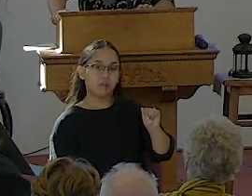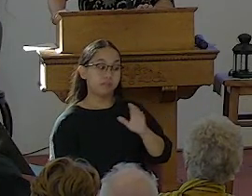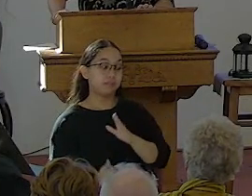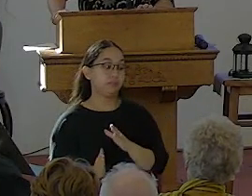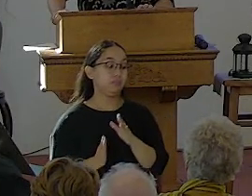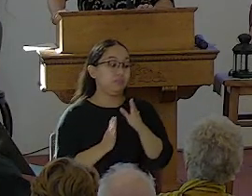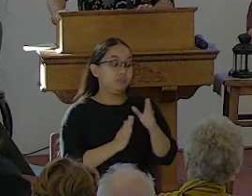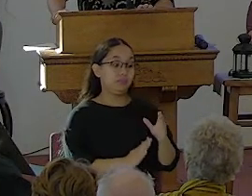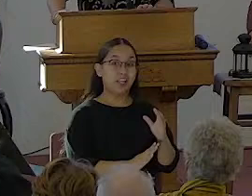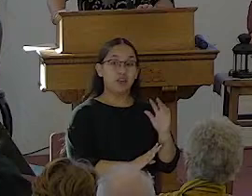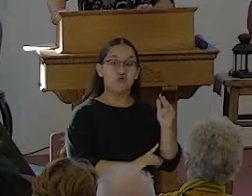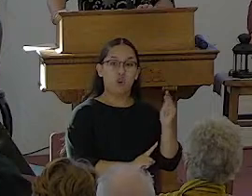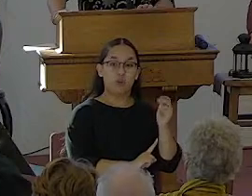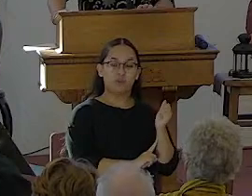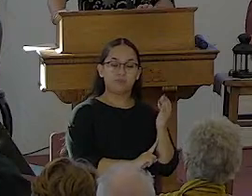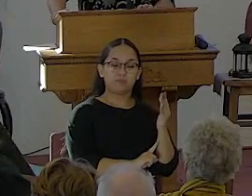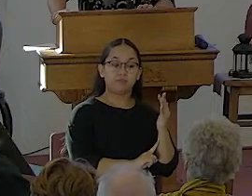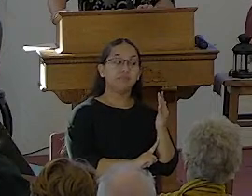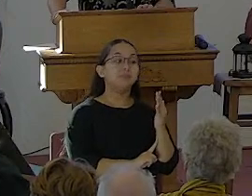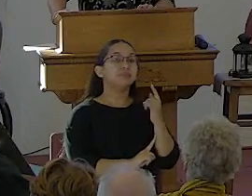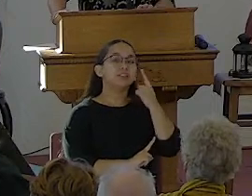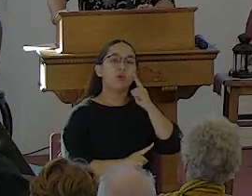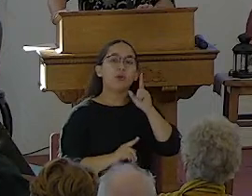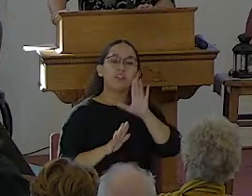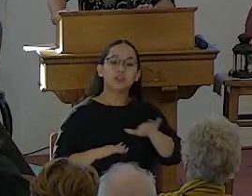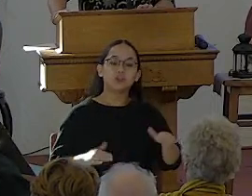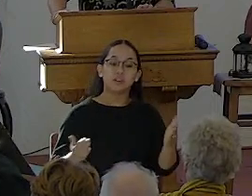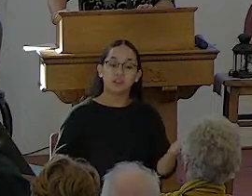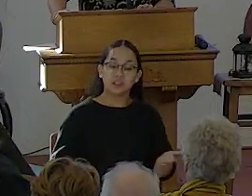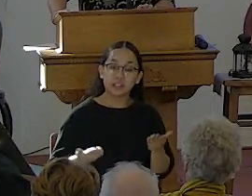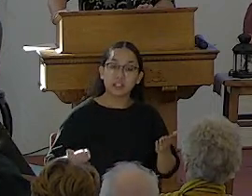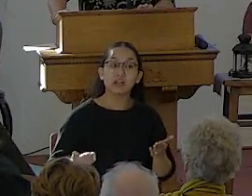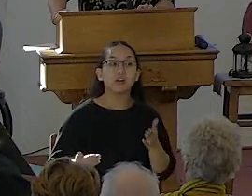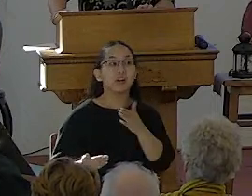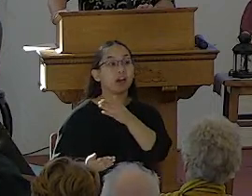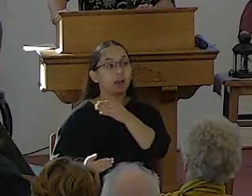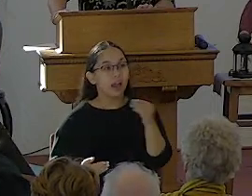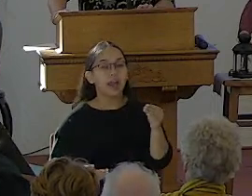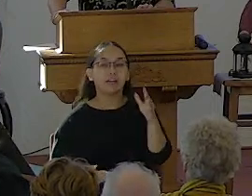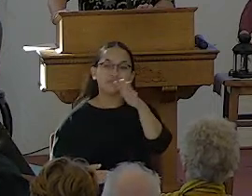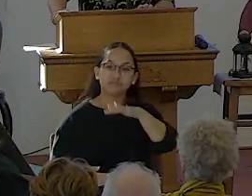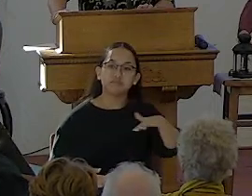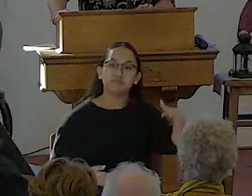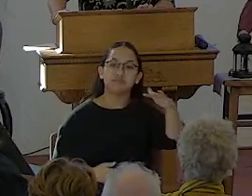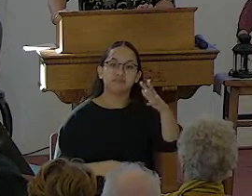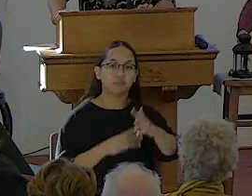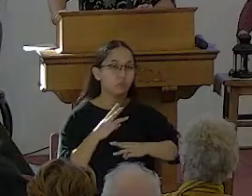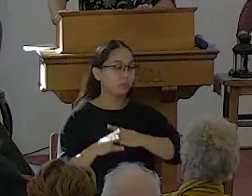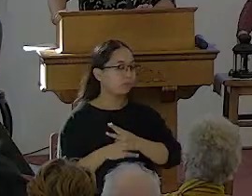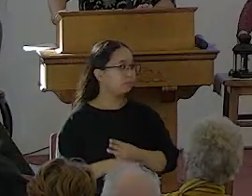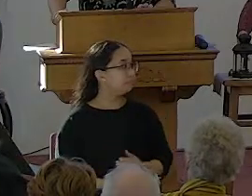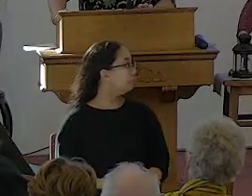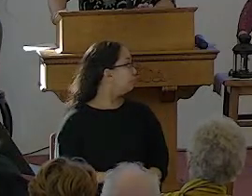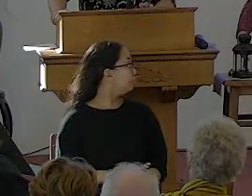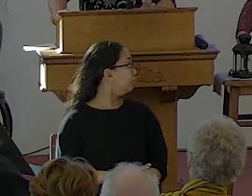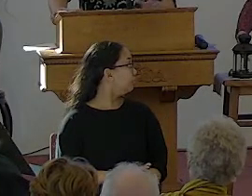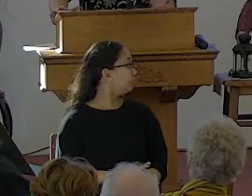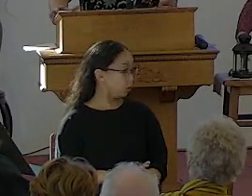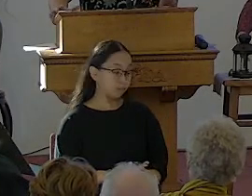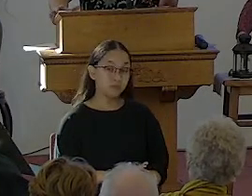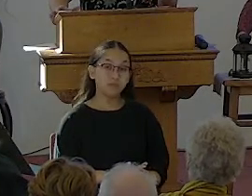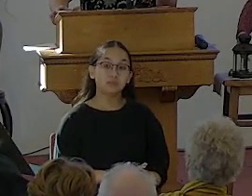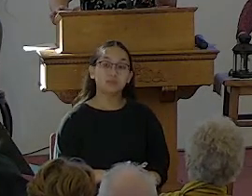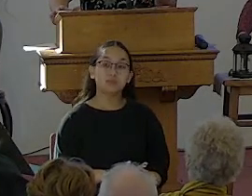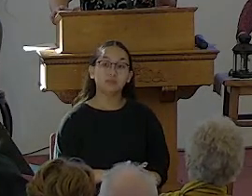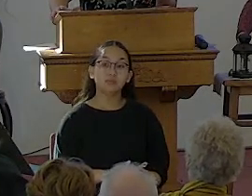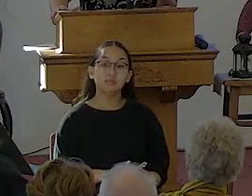The third we light for the children here in this community and for all around the world. So I'd like to borrow